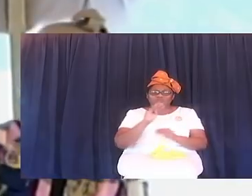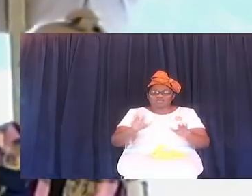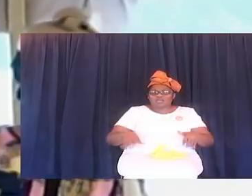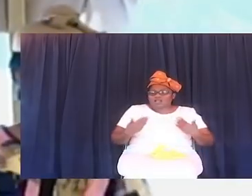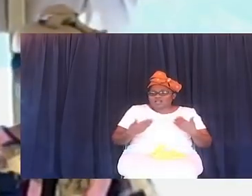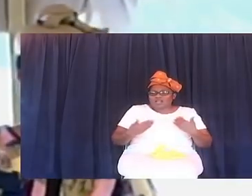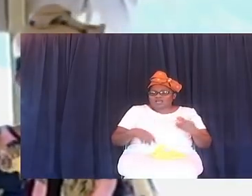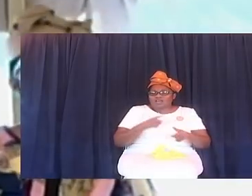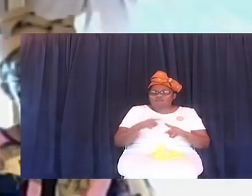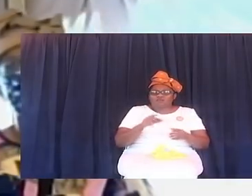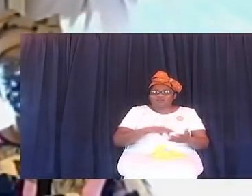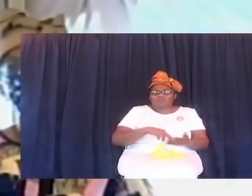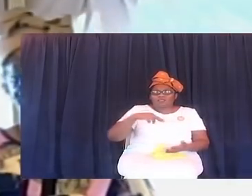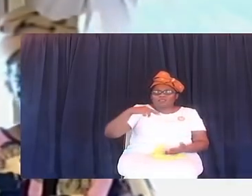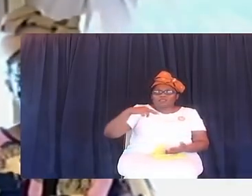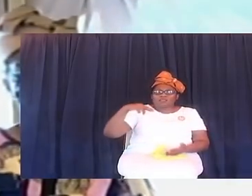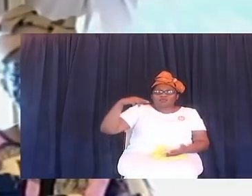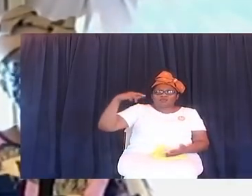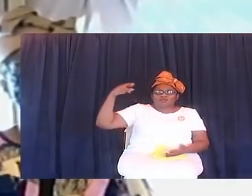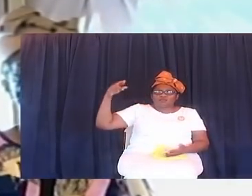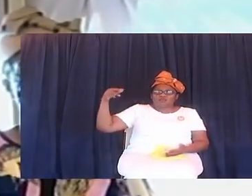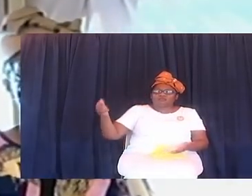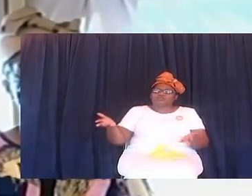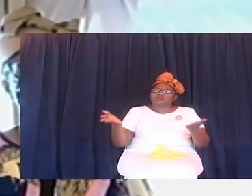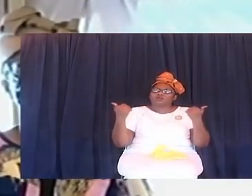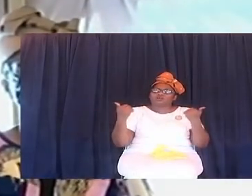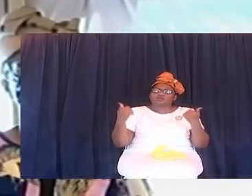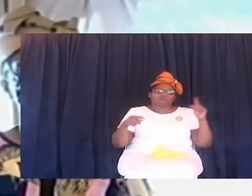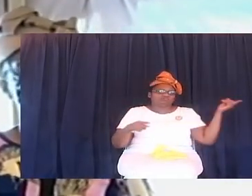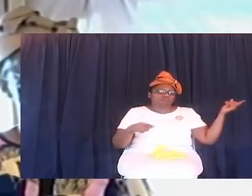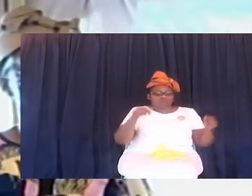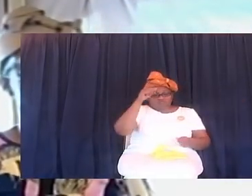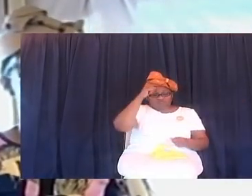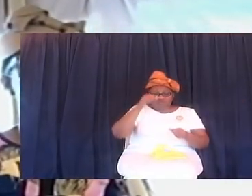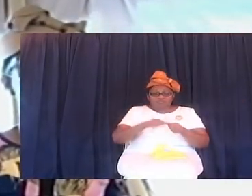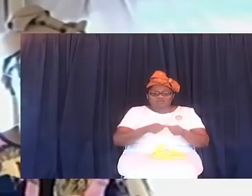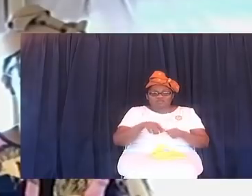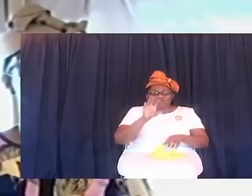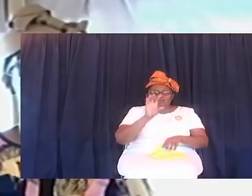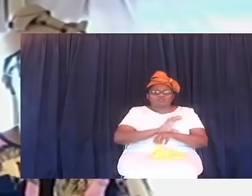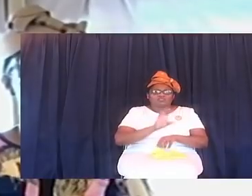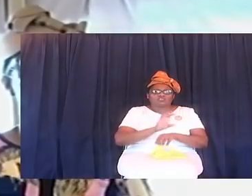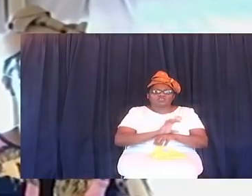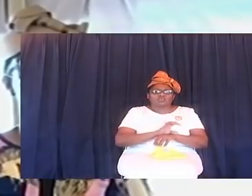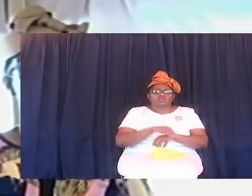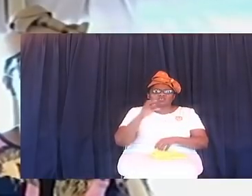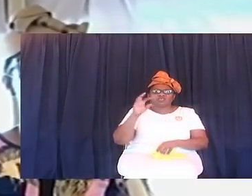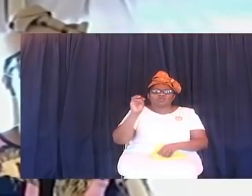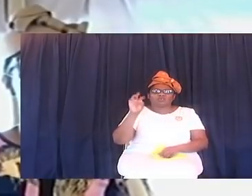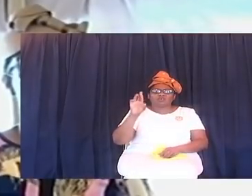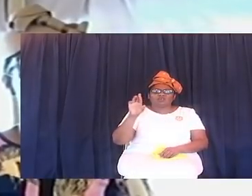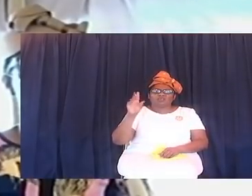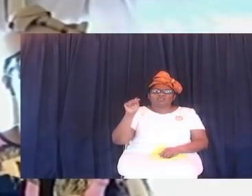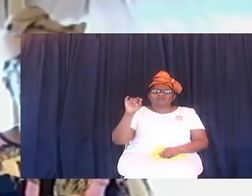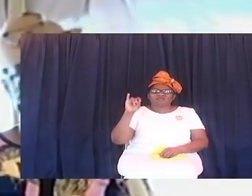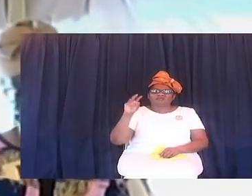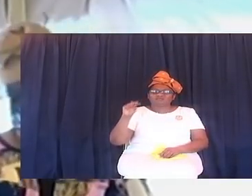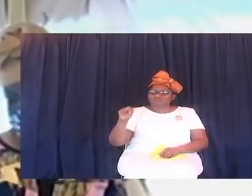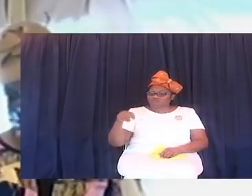comes. And as I think about that, I am reminded of the church of Corinth and the church in